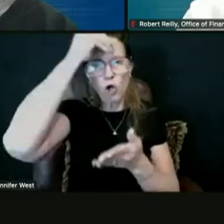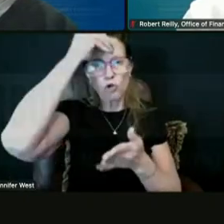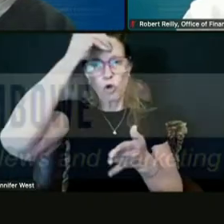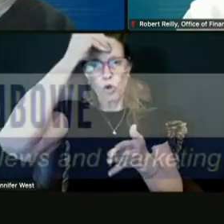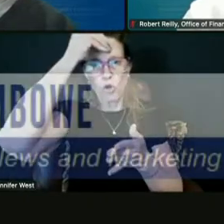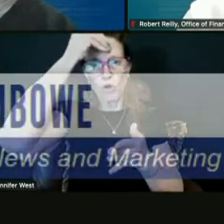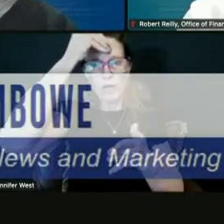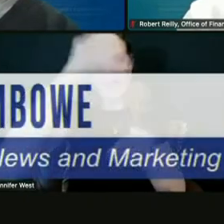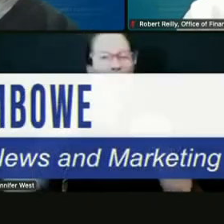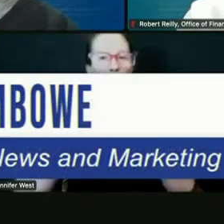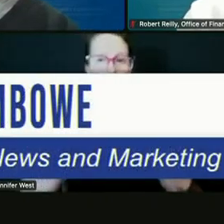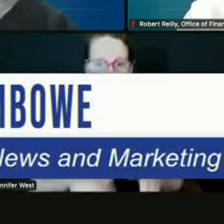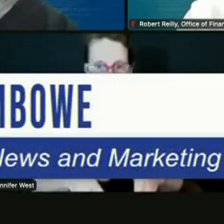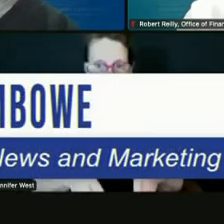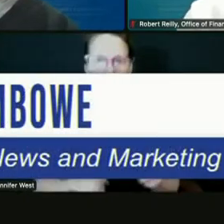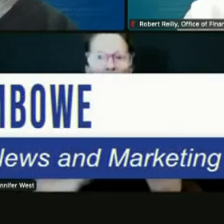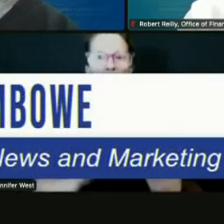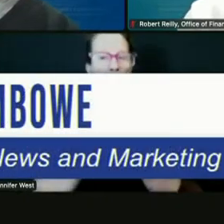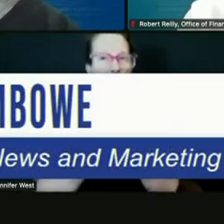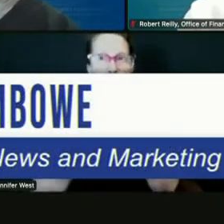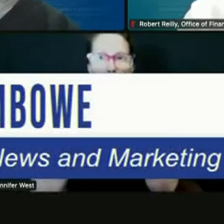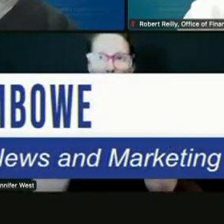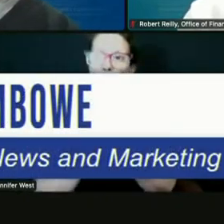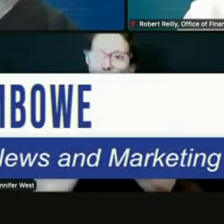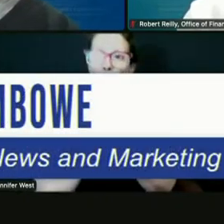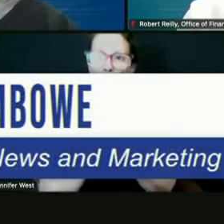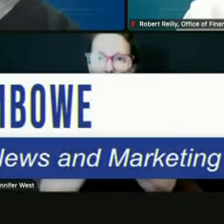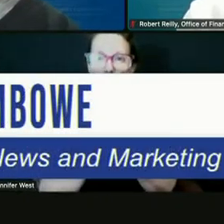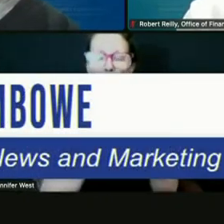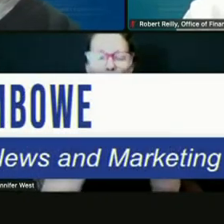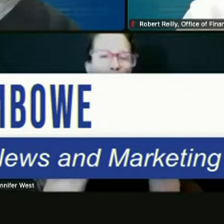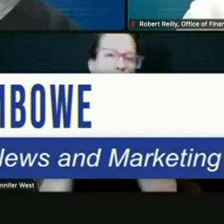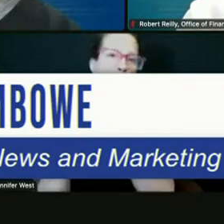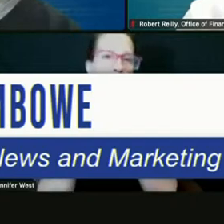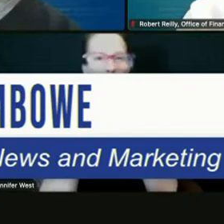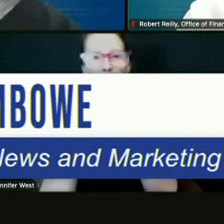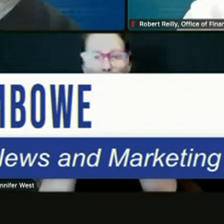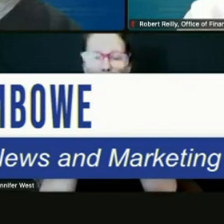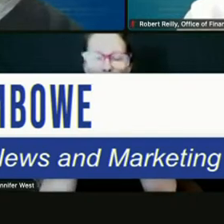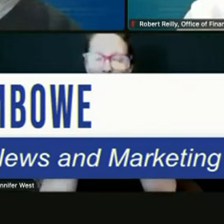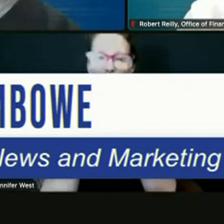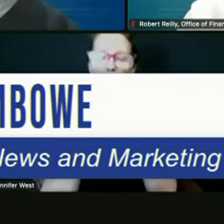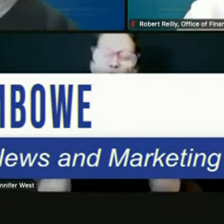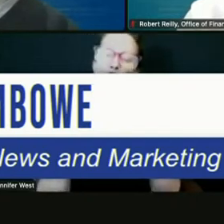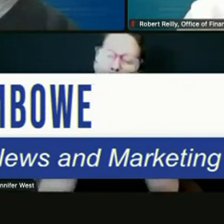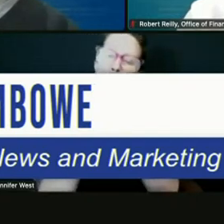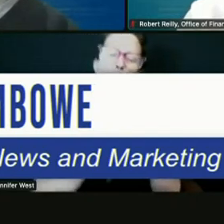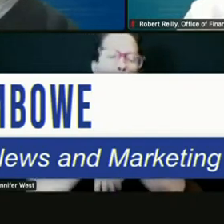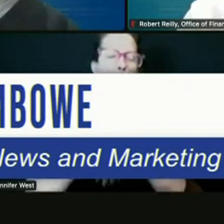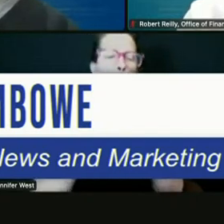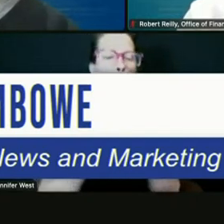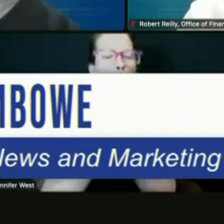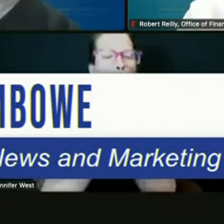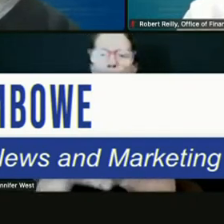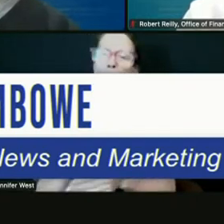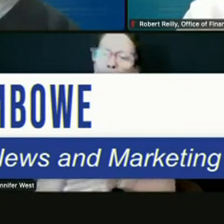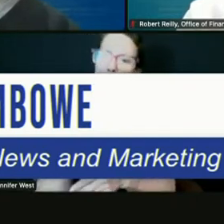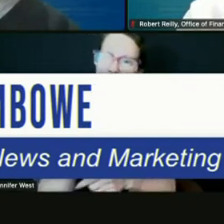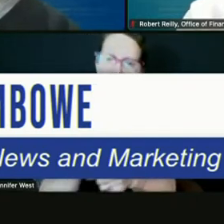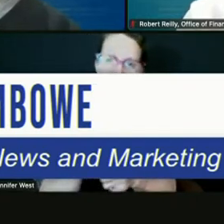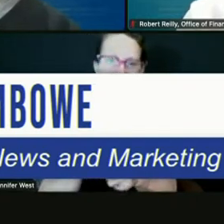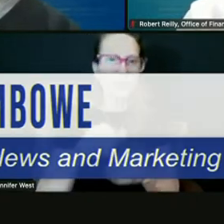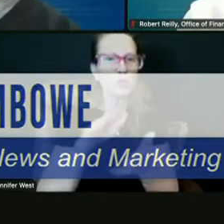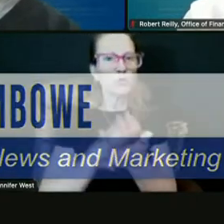budget, and specifically ensuring equity and quality throughout all of MCPS schools when it comes to different